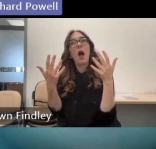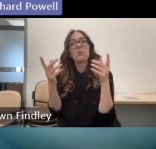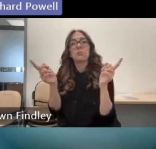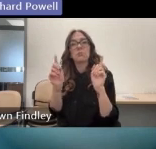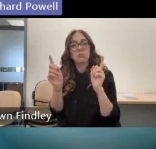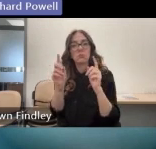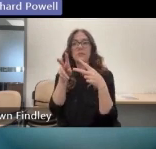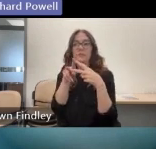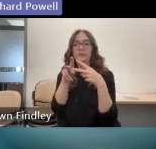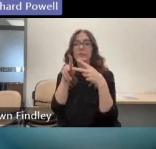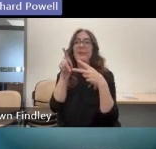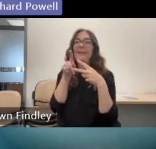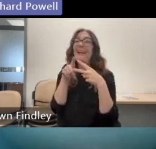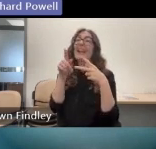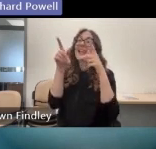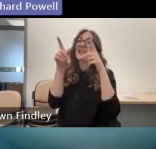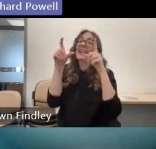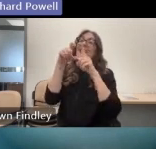be display,